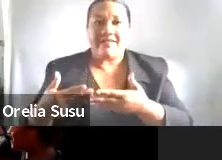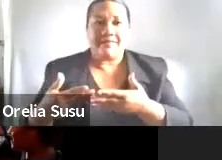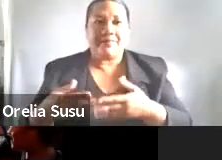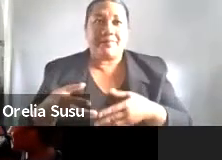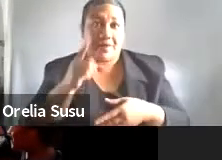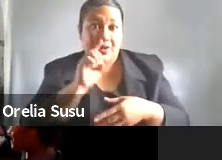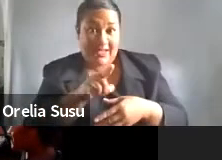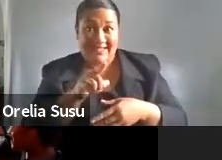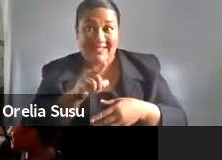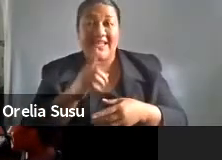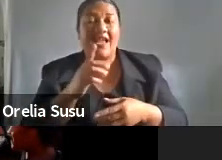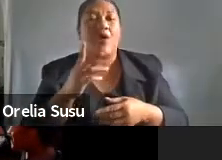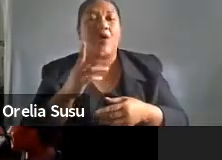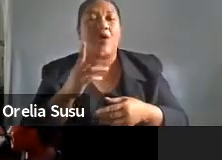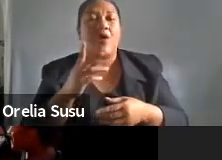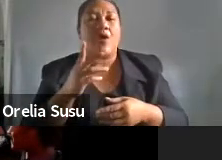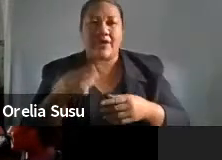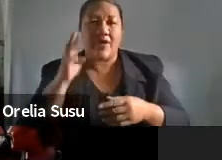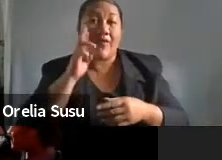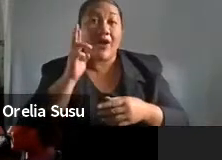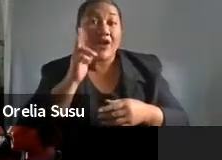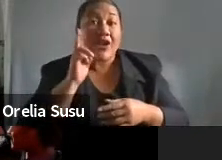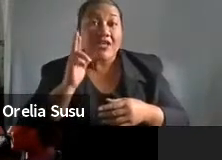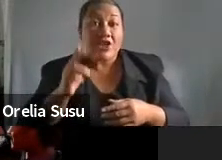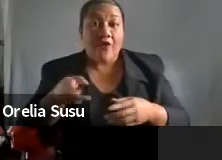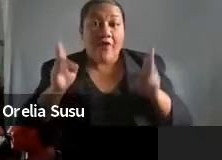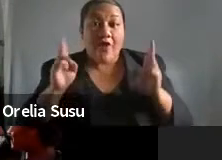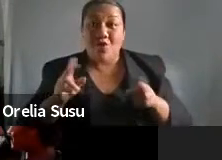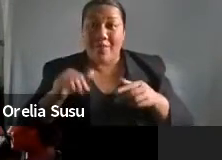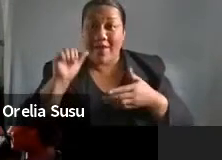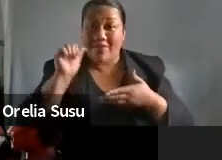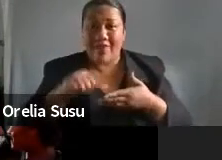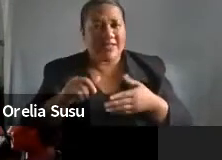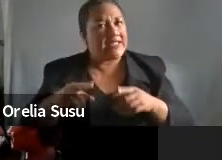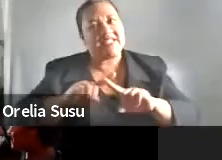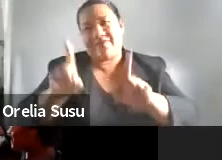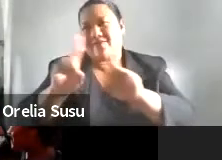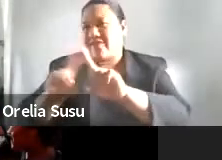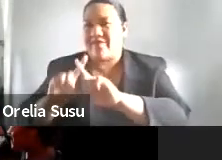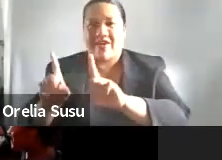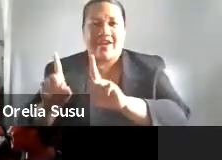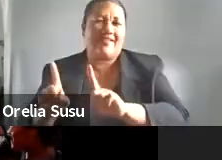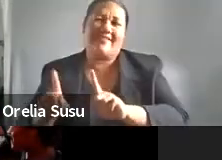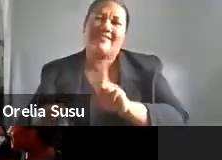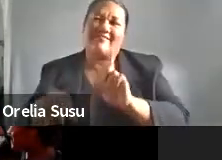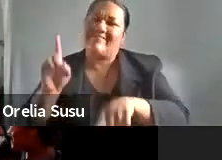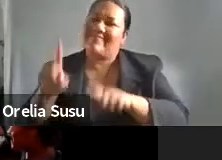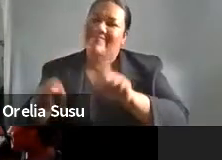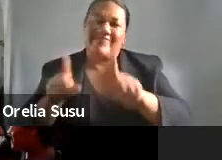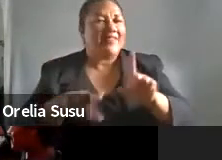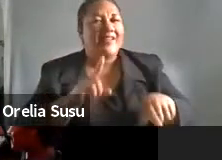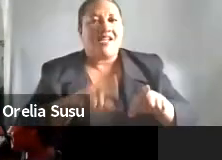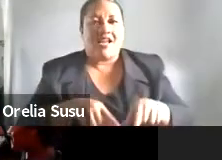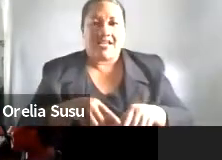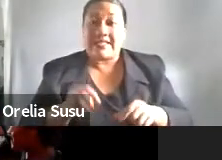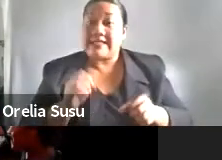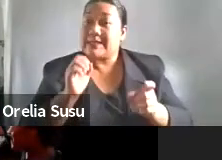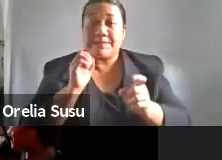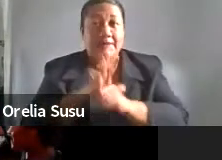for all recognizing advancing and protecting human rights in all aspects, especially with climate change work. We all know that this is